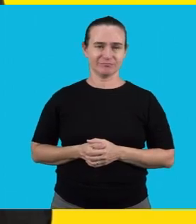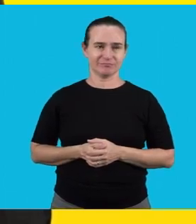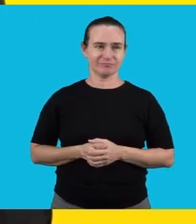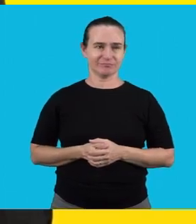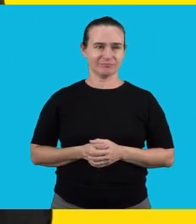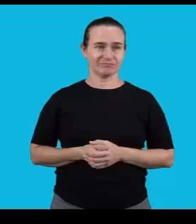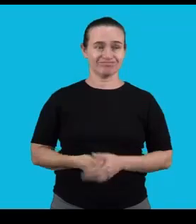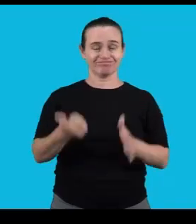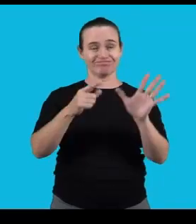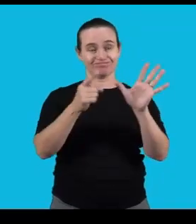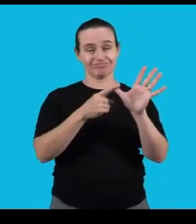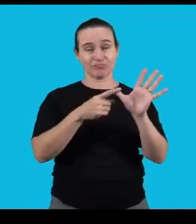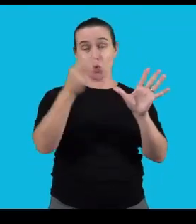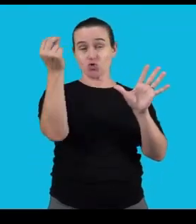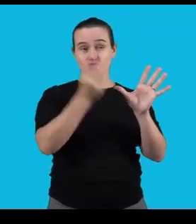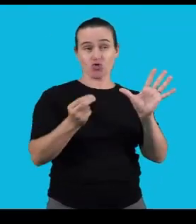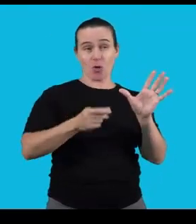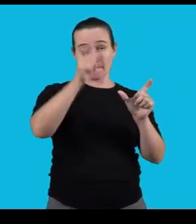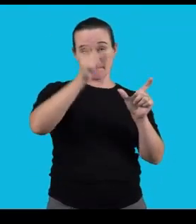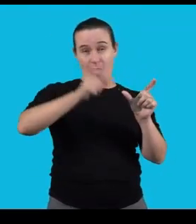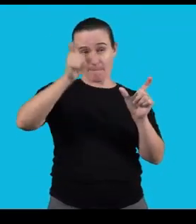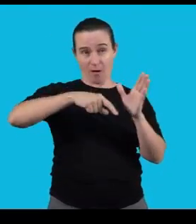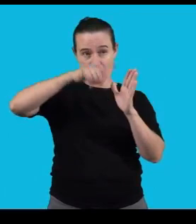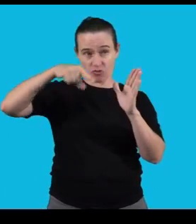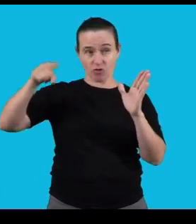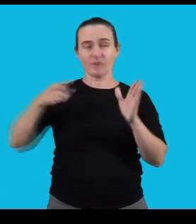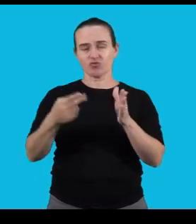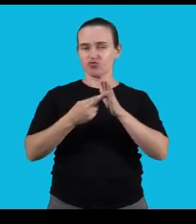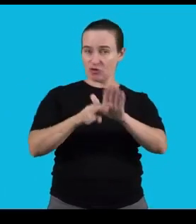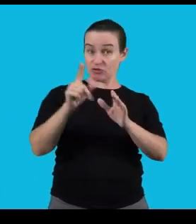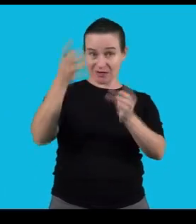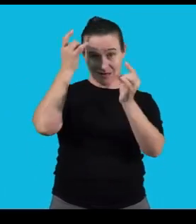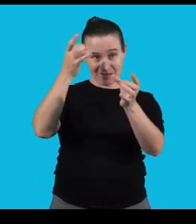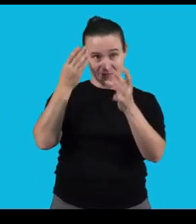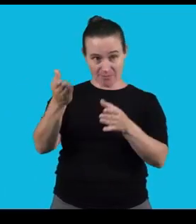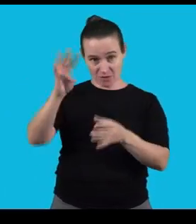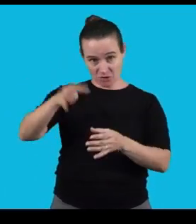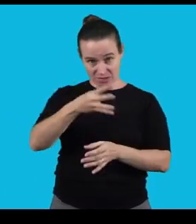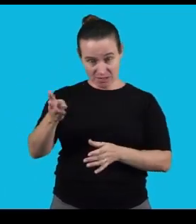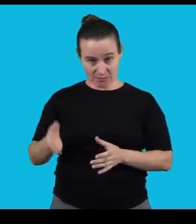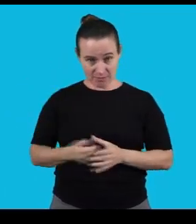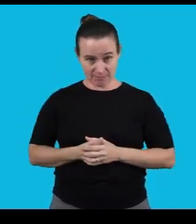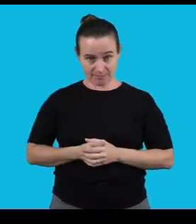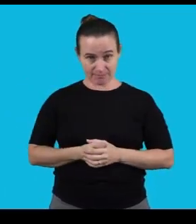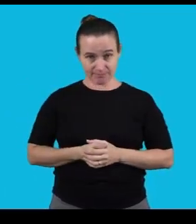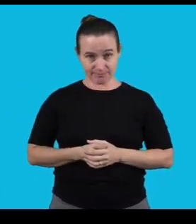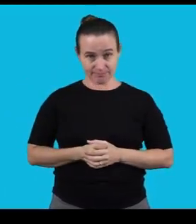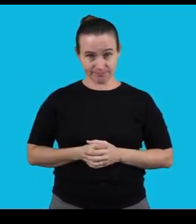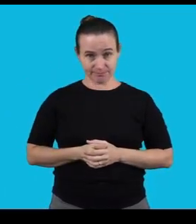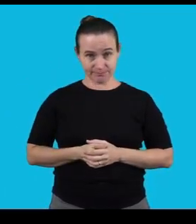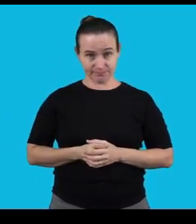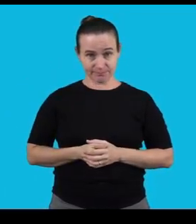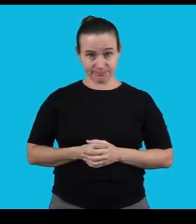hear. Draw 265. Draw a bar graph to represent the data in the